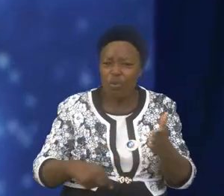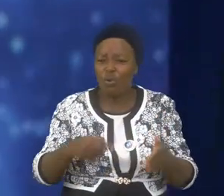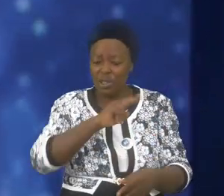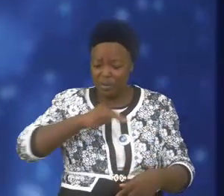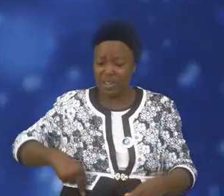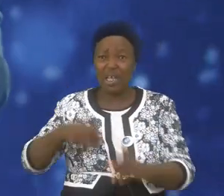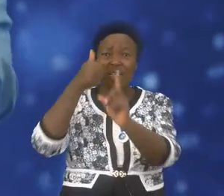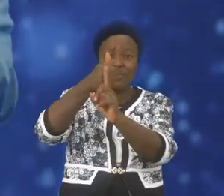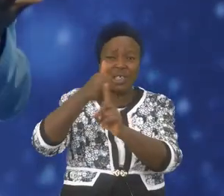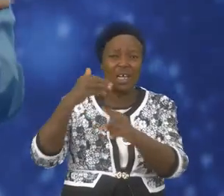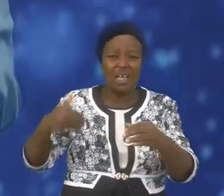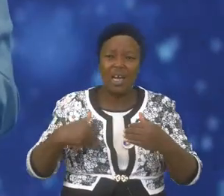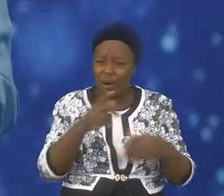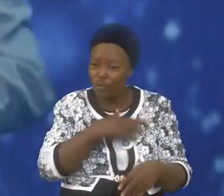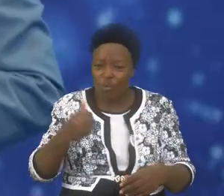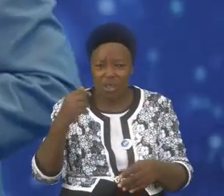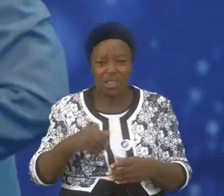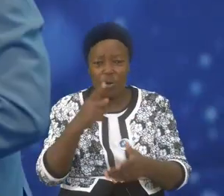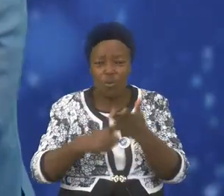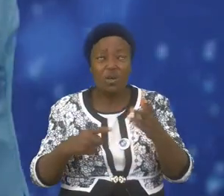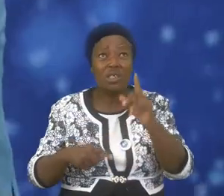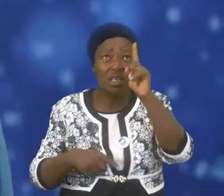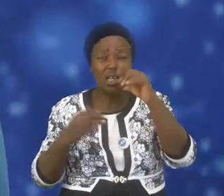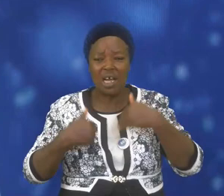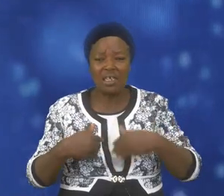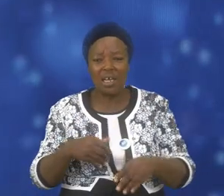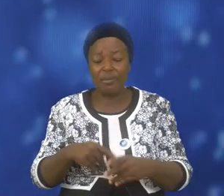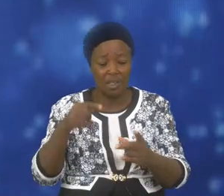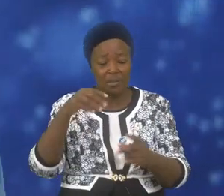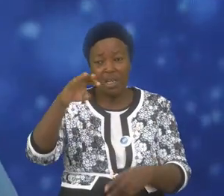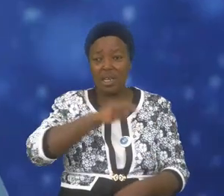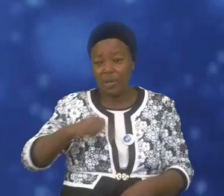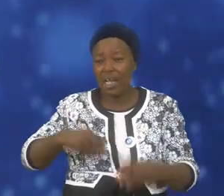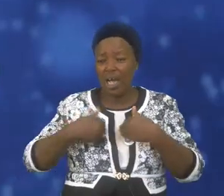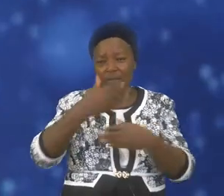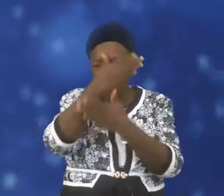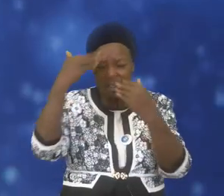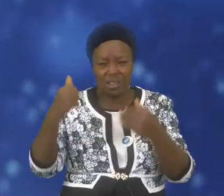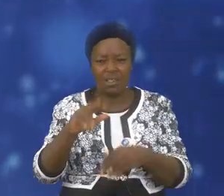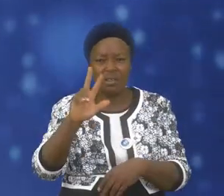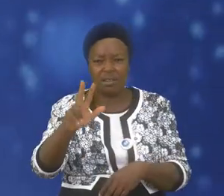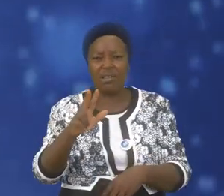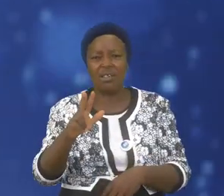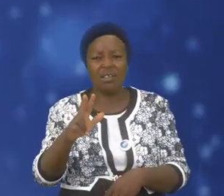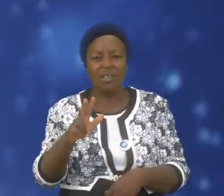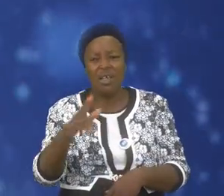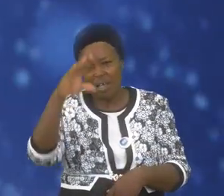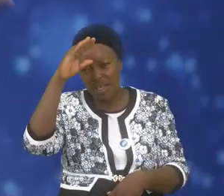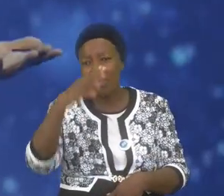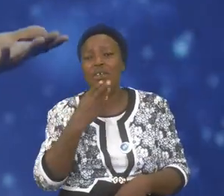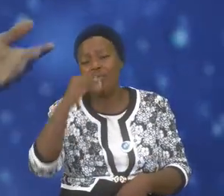Us, Daniel, Shadrach, Meshach, Abednego, as they went to prayer, and as we go to prayer